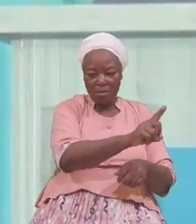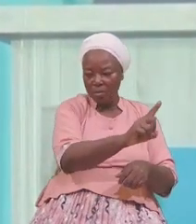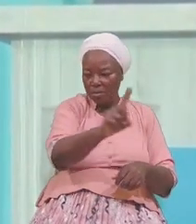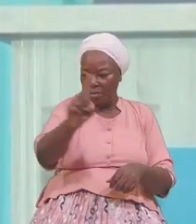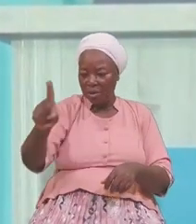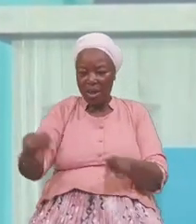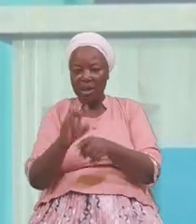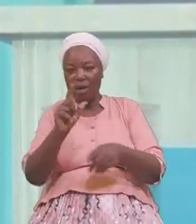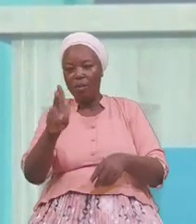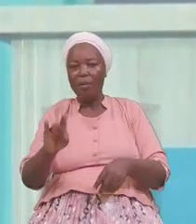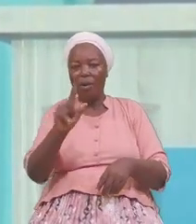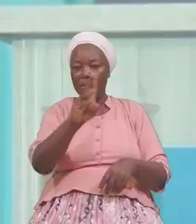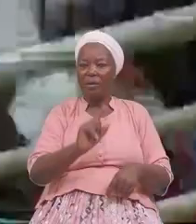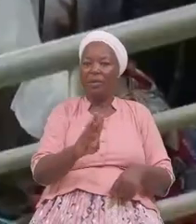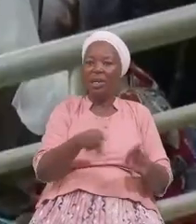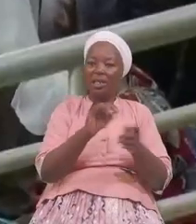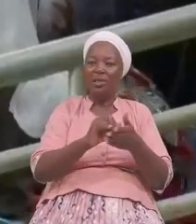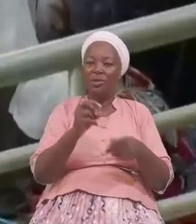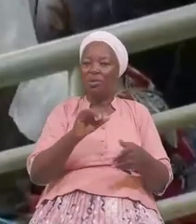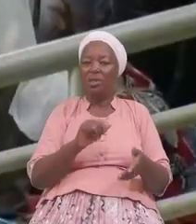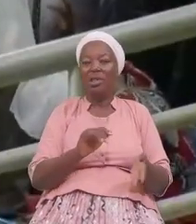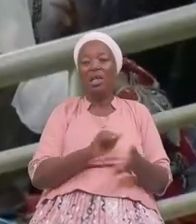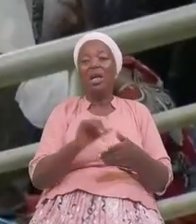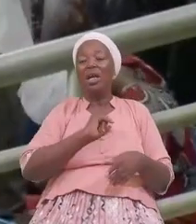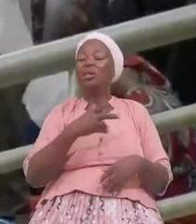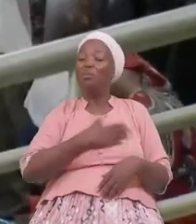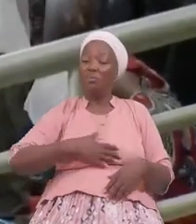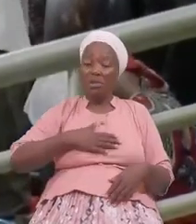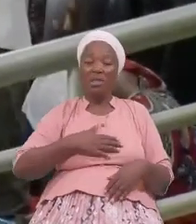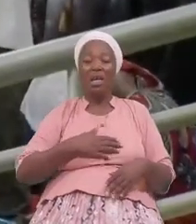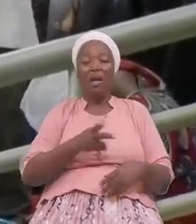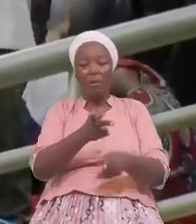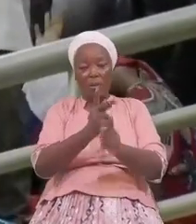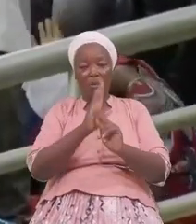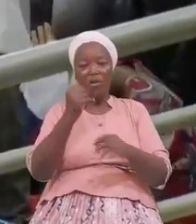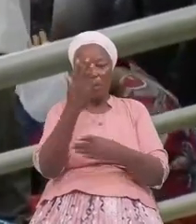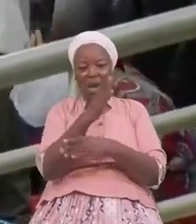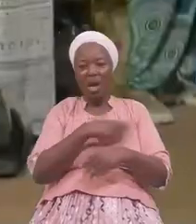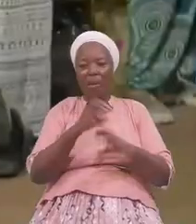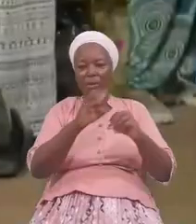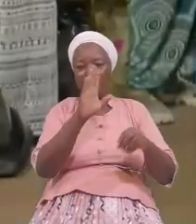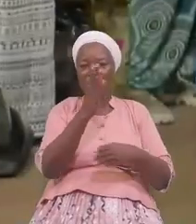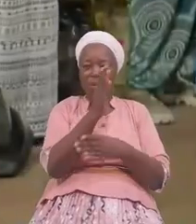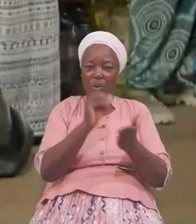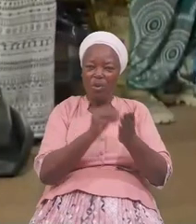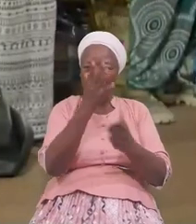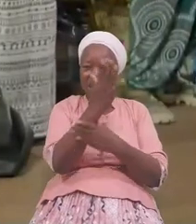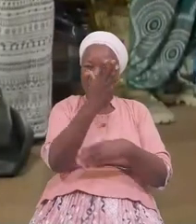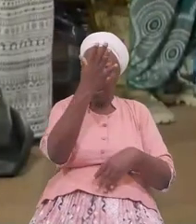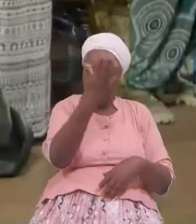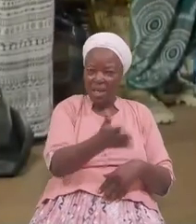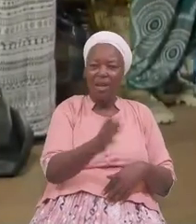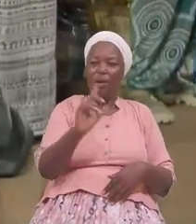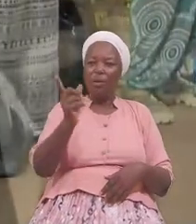by one. And so I said, lend me your hand and lay your own hand there